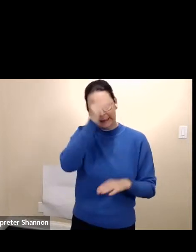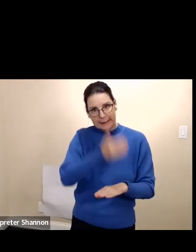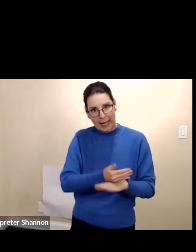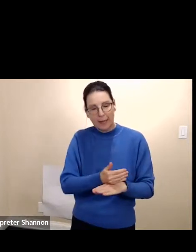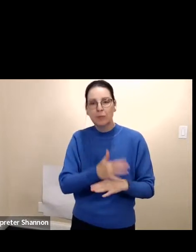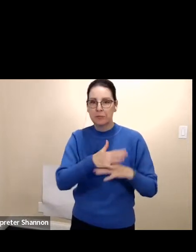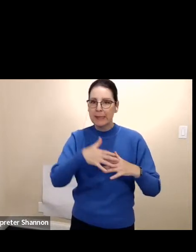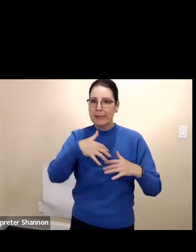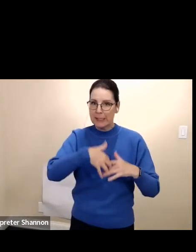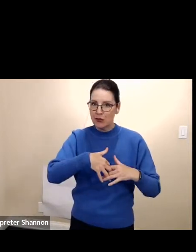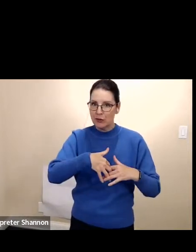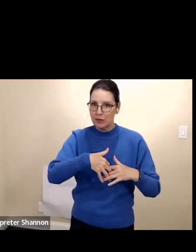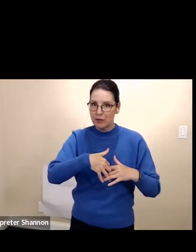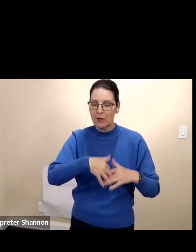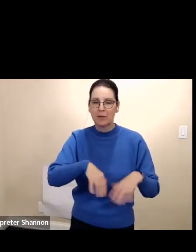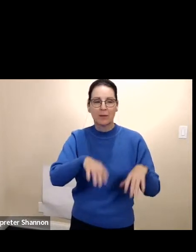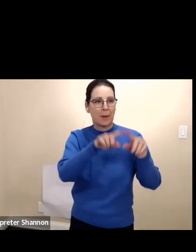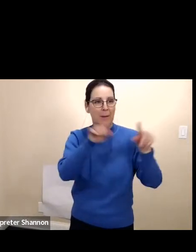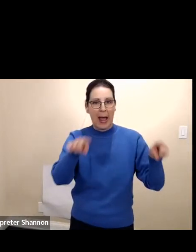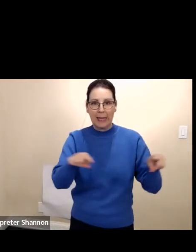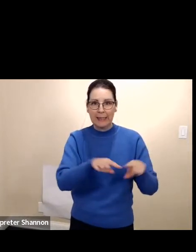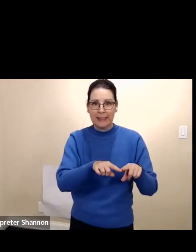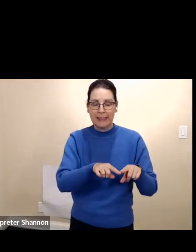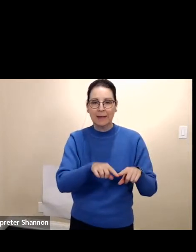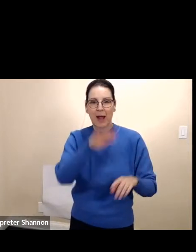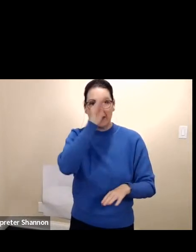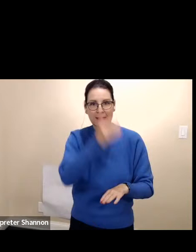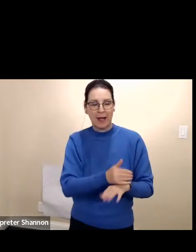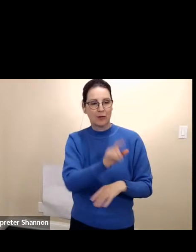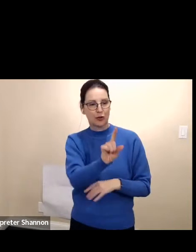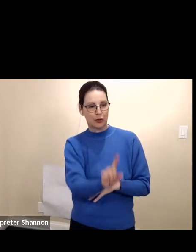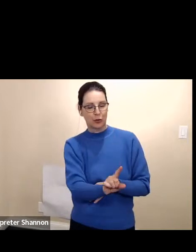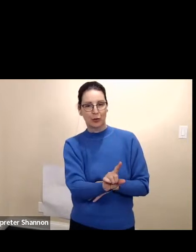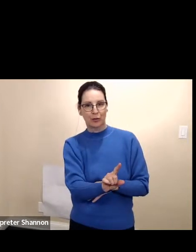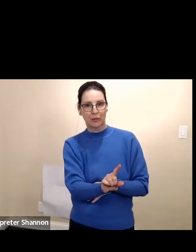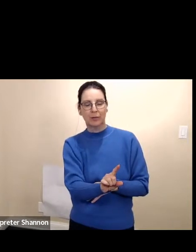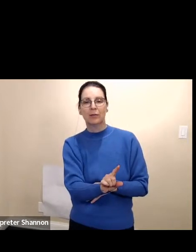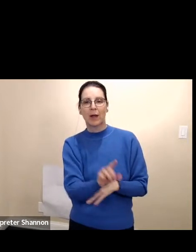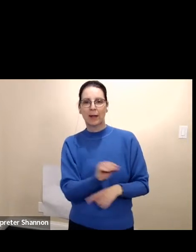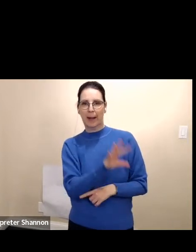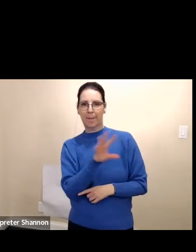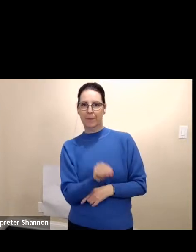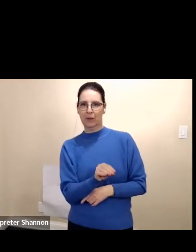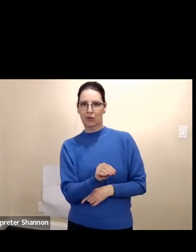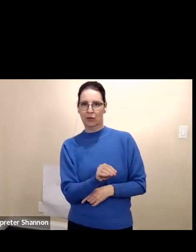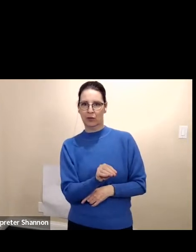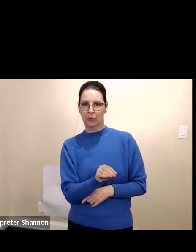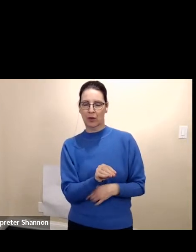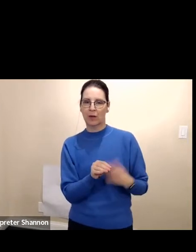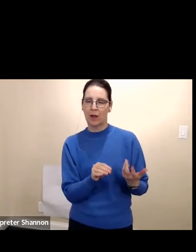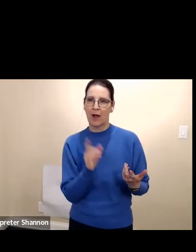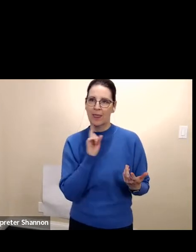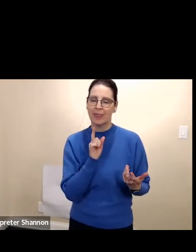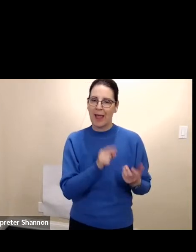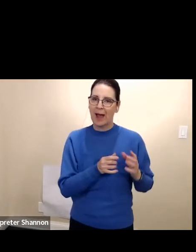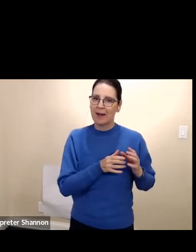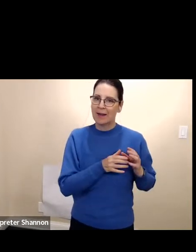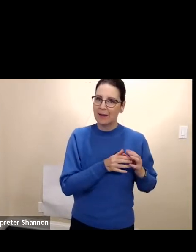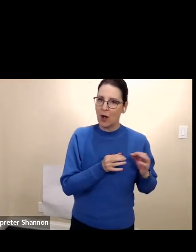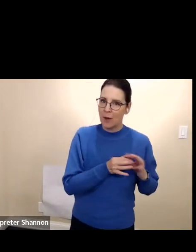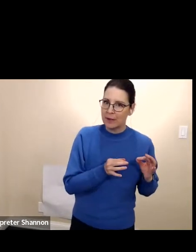of that plaque and and and making a commentary on on what aspects of this story are being